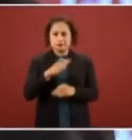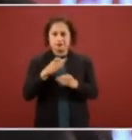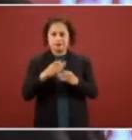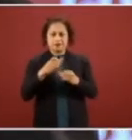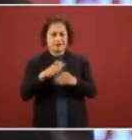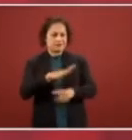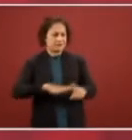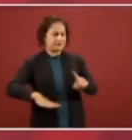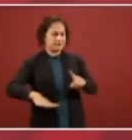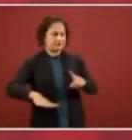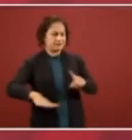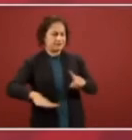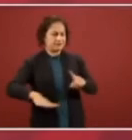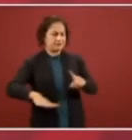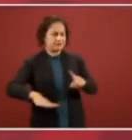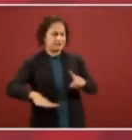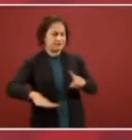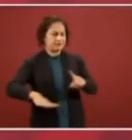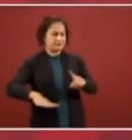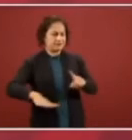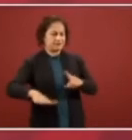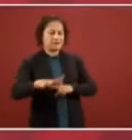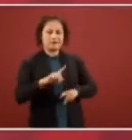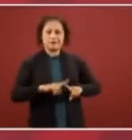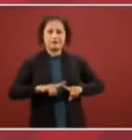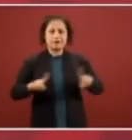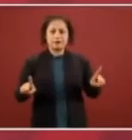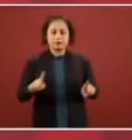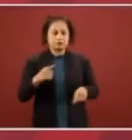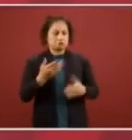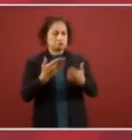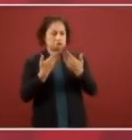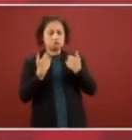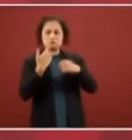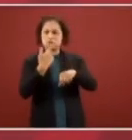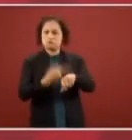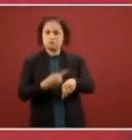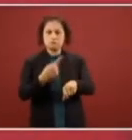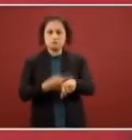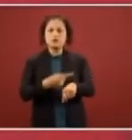Hay optimismo. We have optimism.